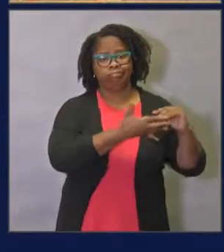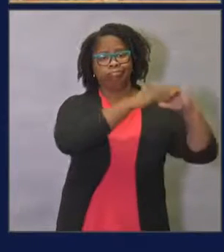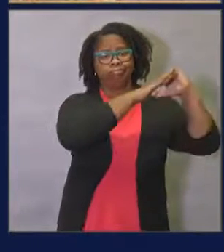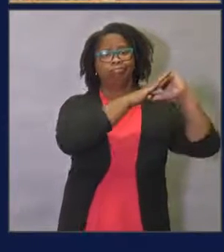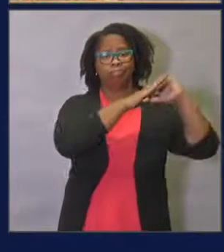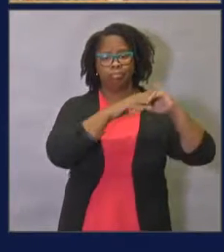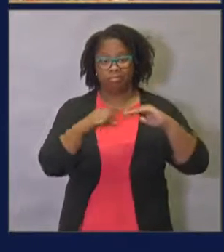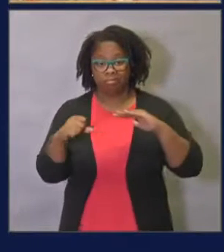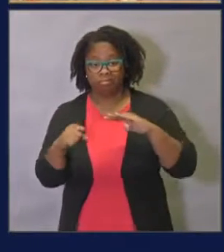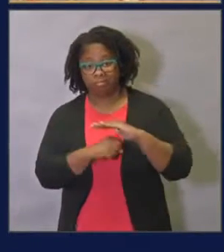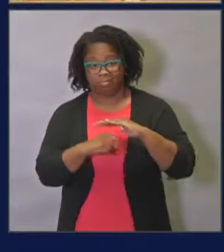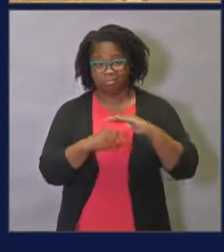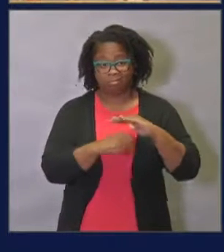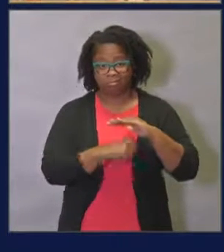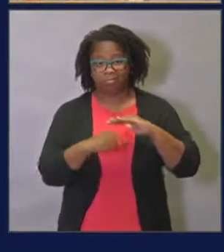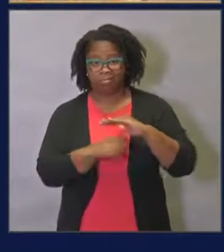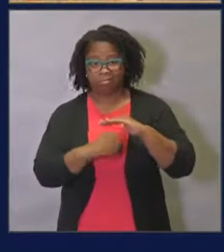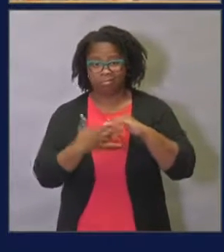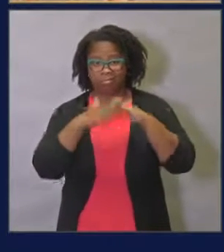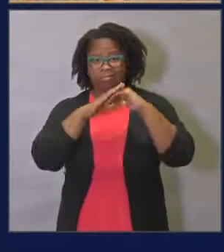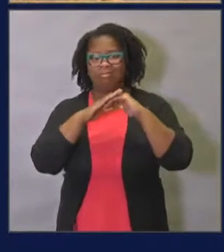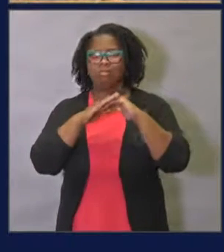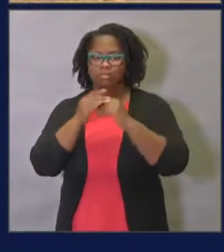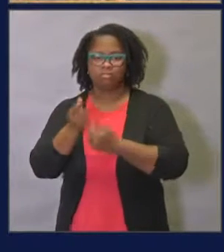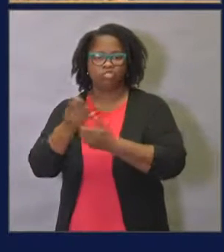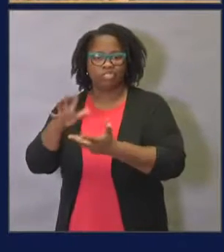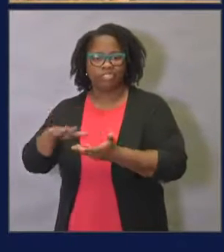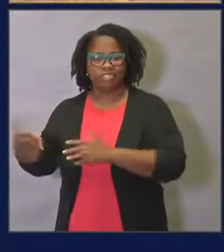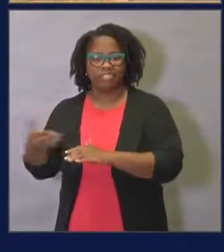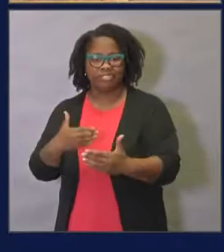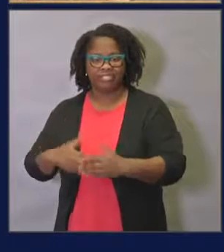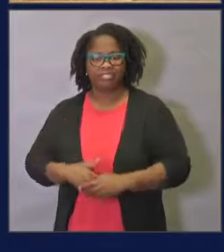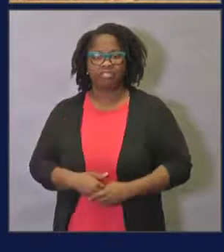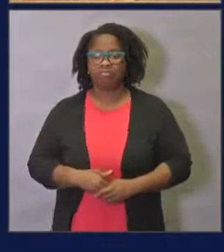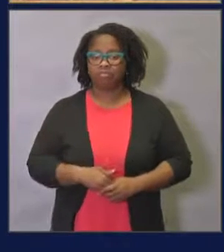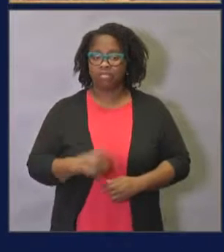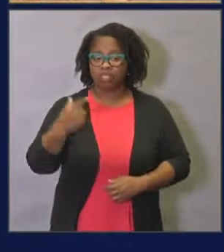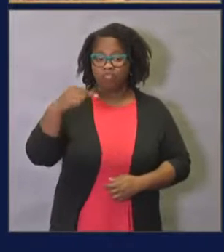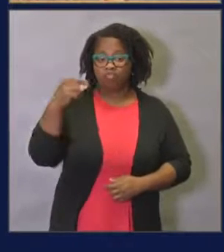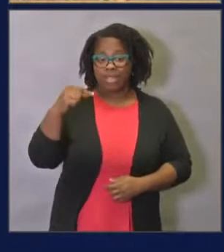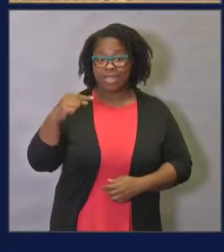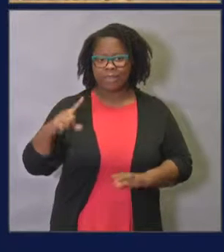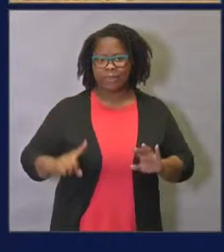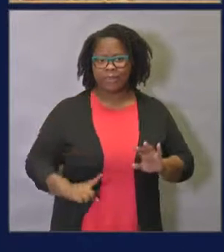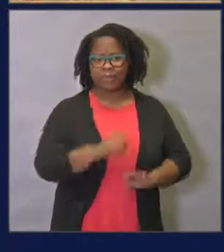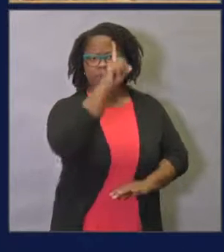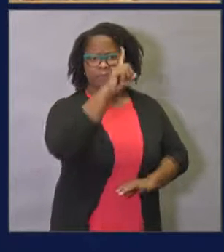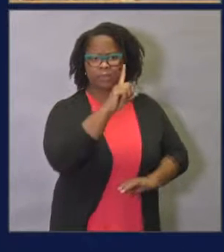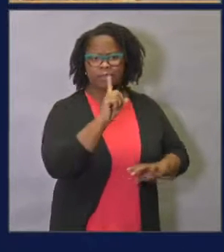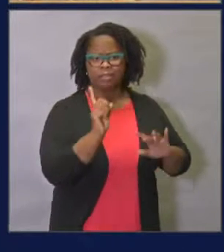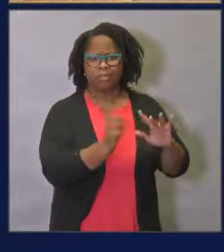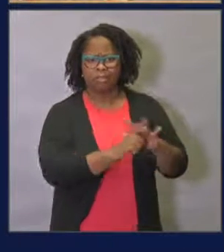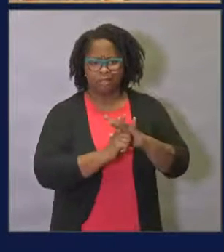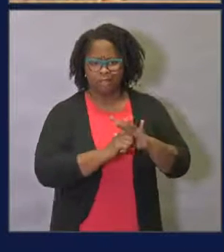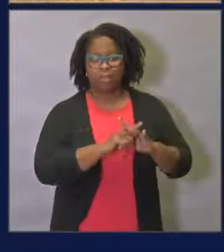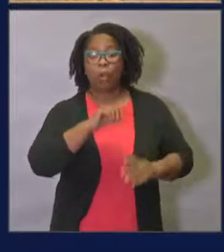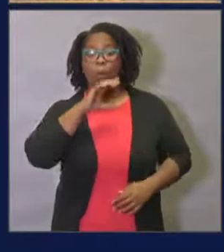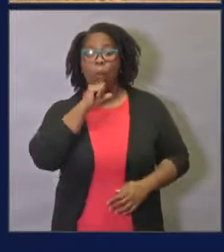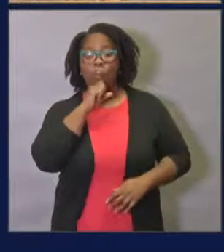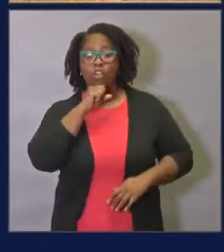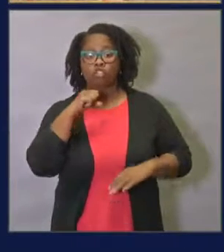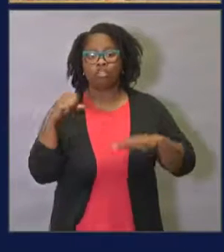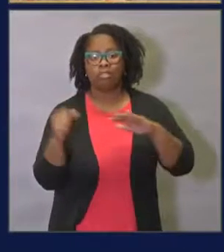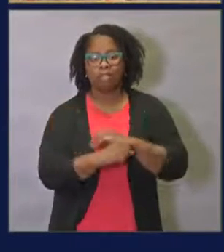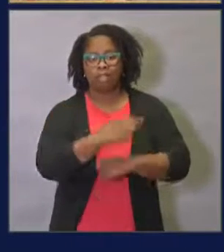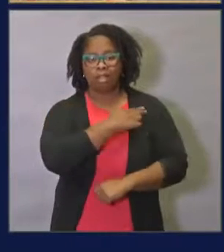and ultimately to increases in deaths. The green line shows cases, the orange line shows hospitalizations, and the blue